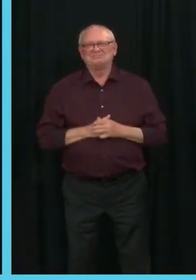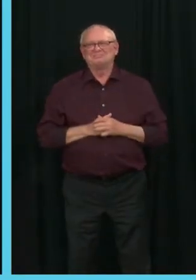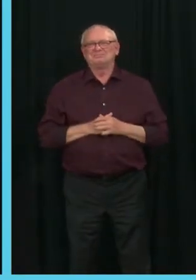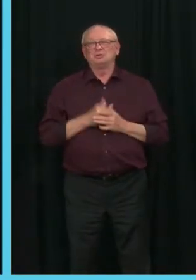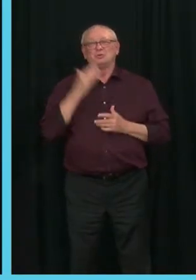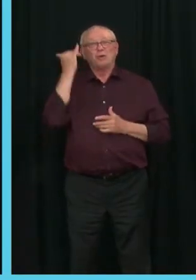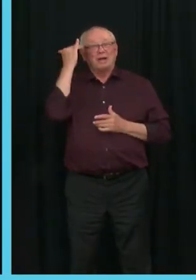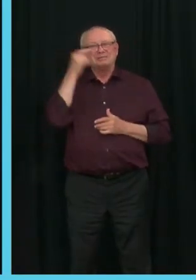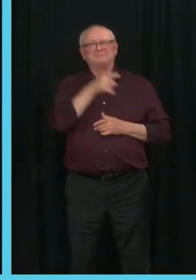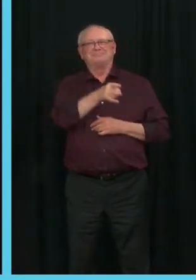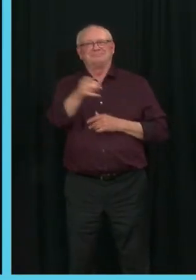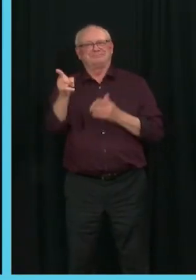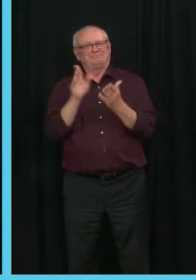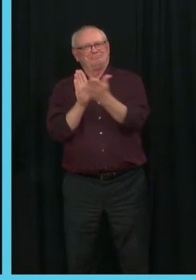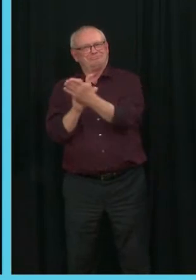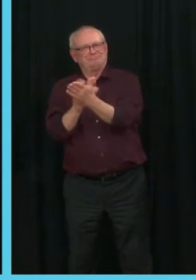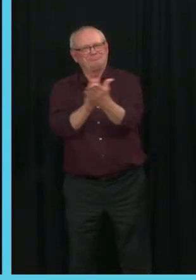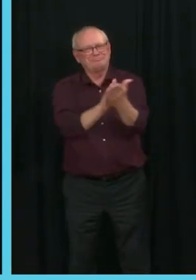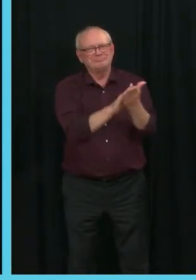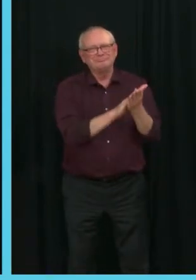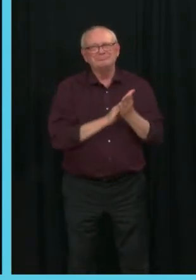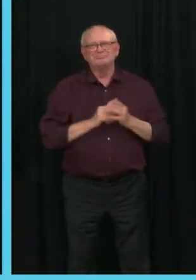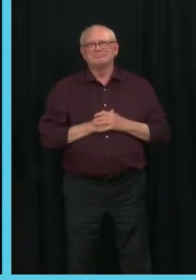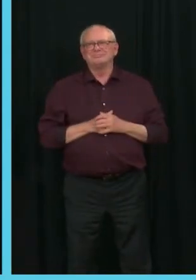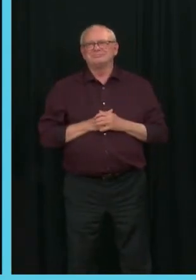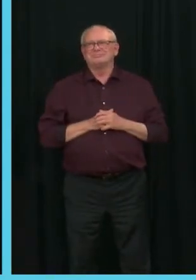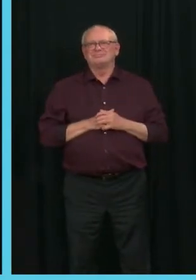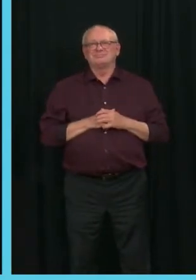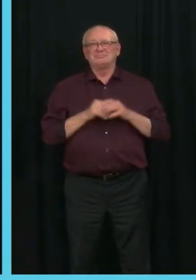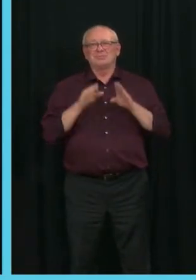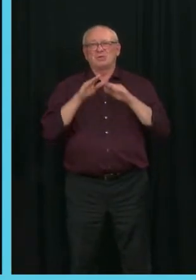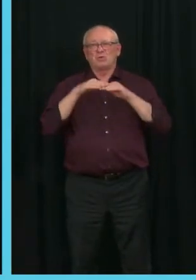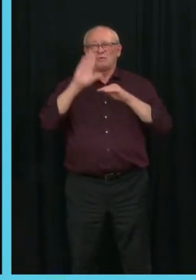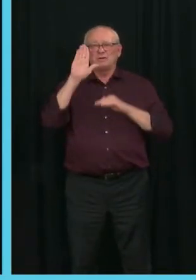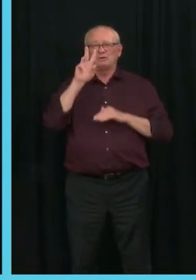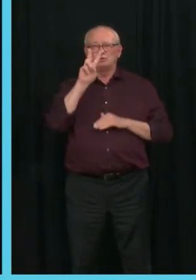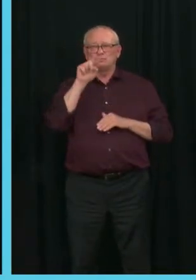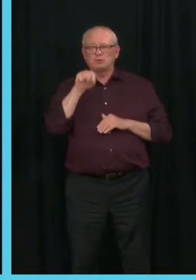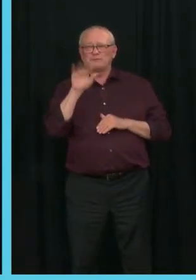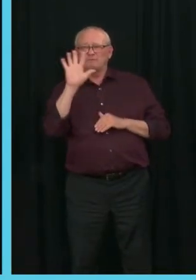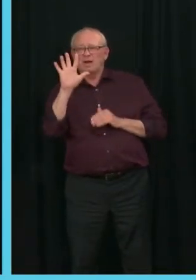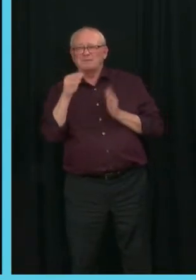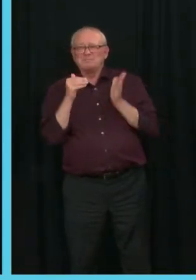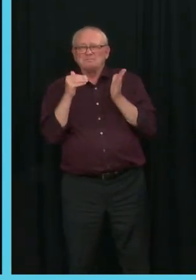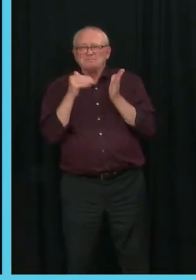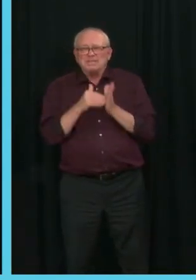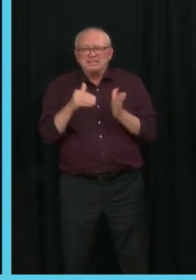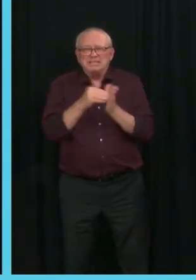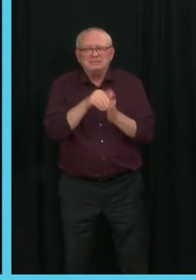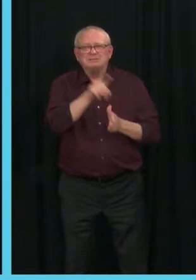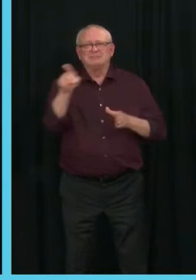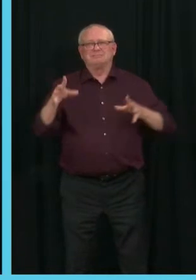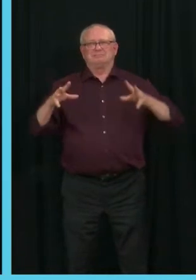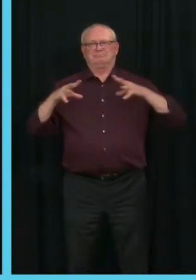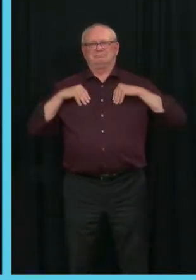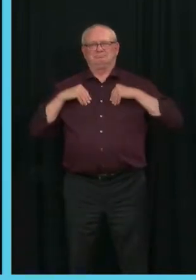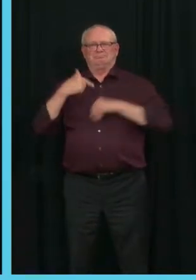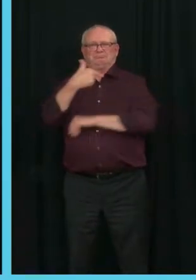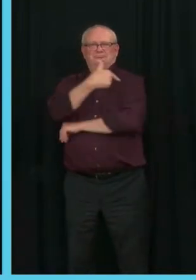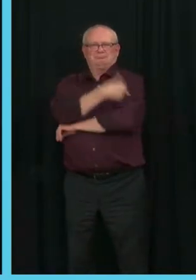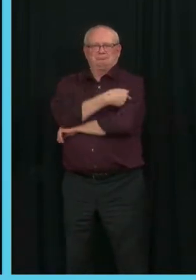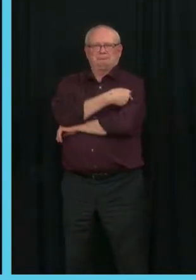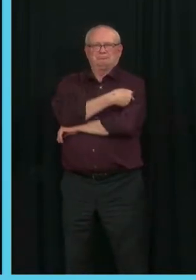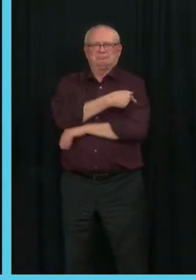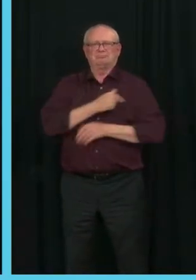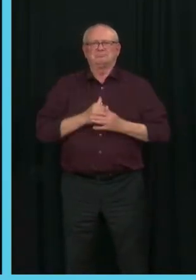to the more than 2.5 million Albertans who have chosen to get vaccinated. And as Premier said, it was just